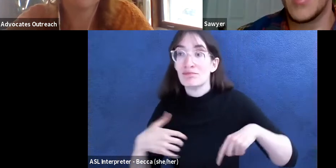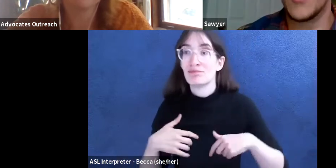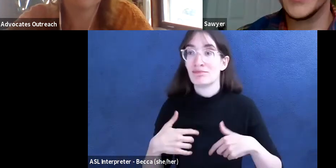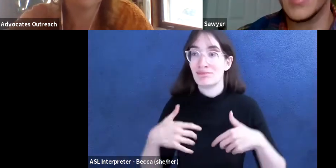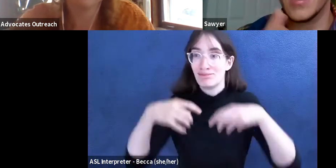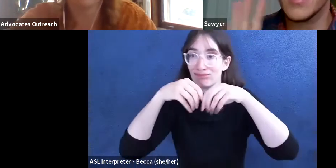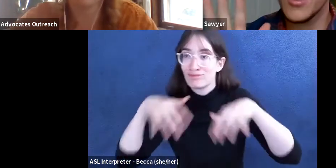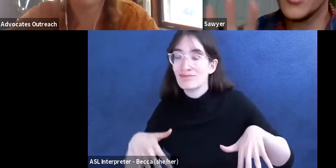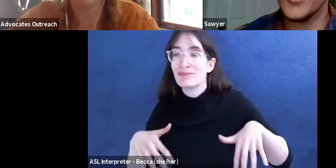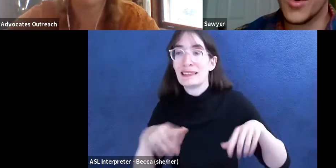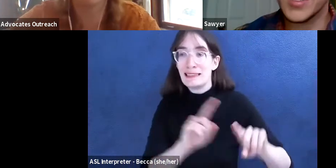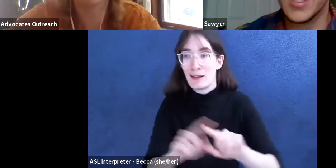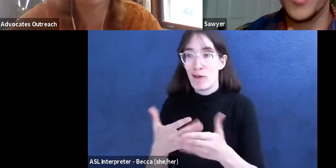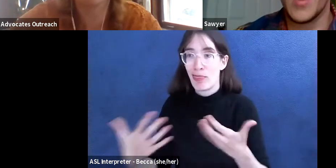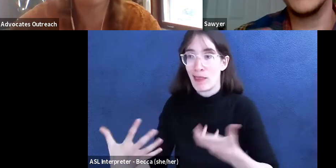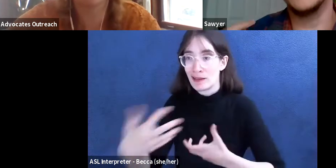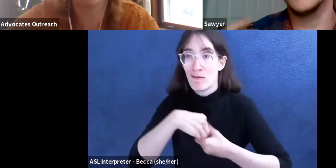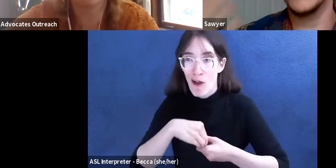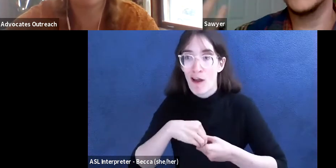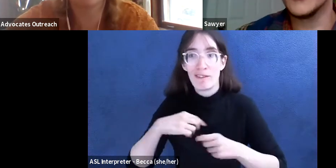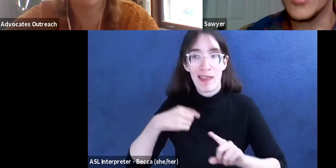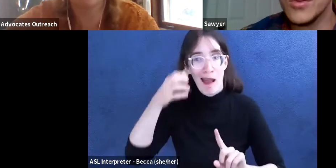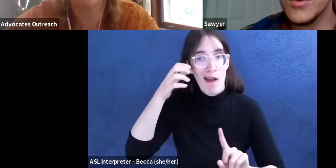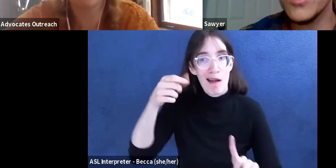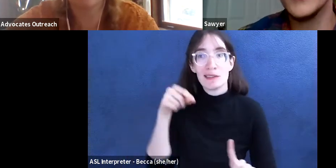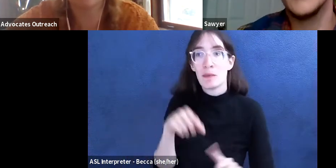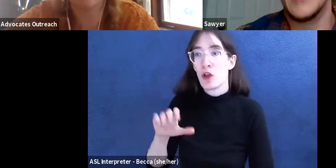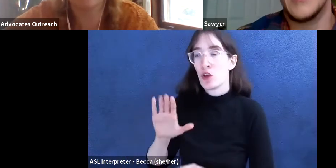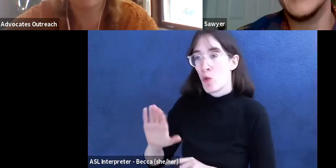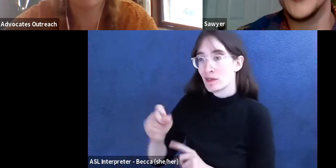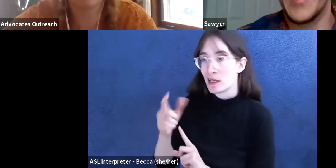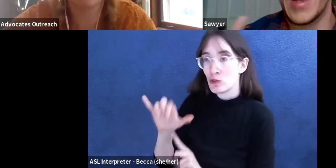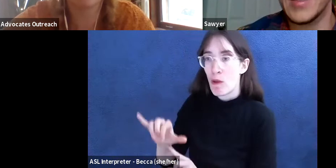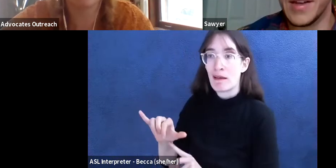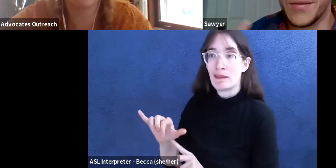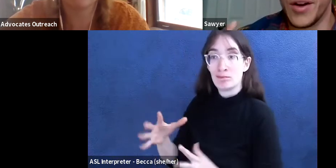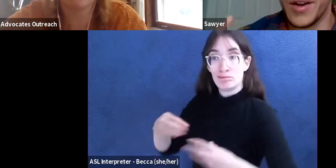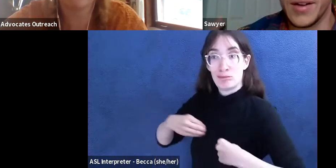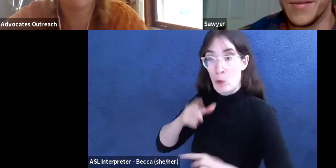you know, especially as they get older, making healthy decisions about